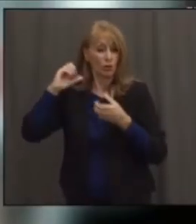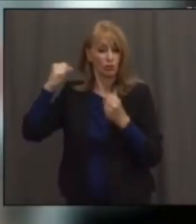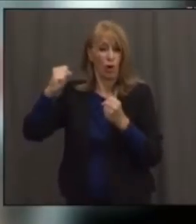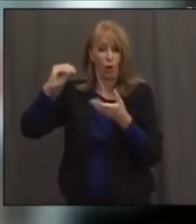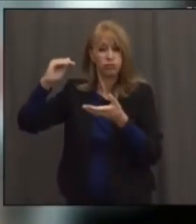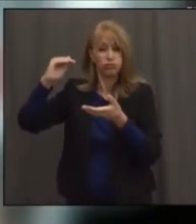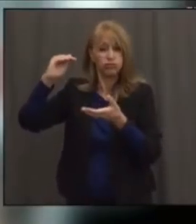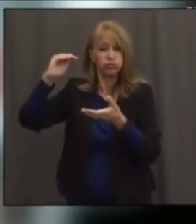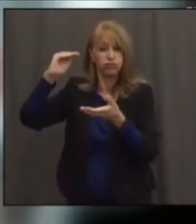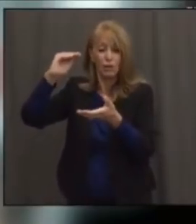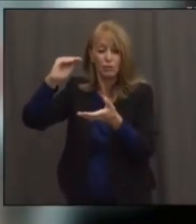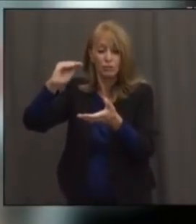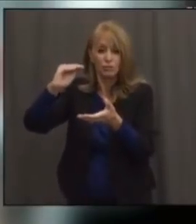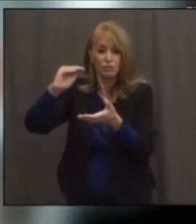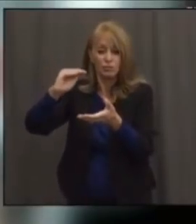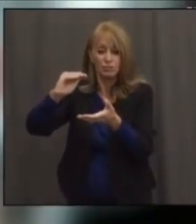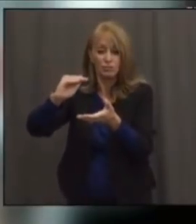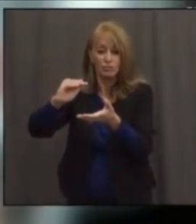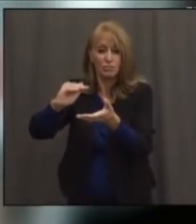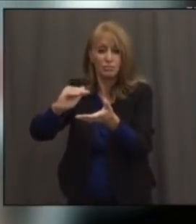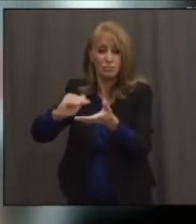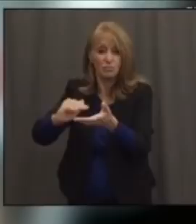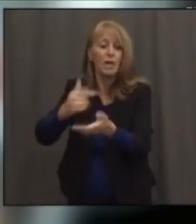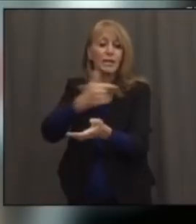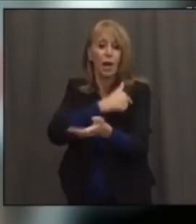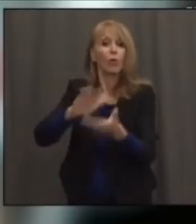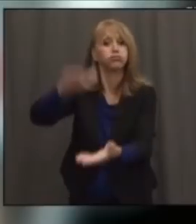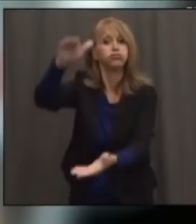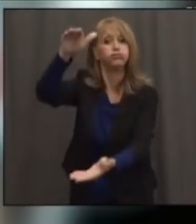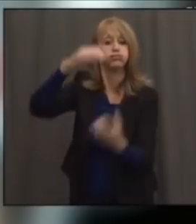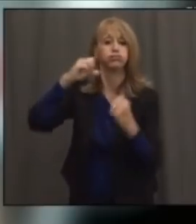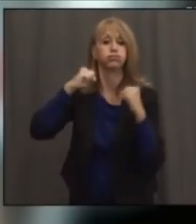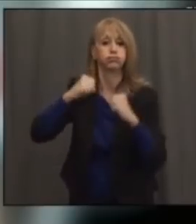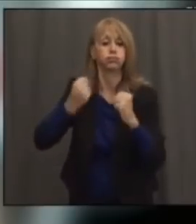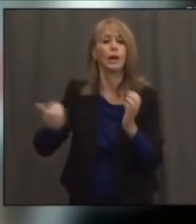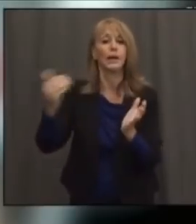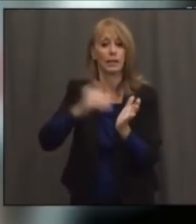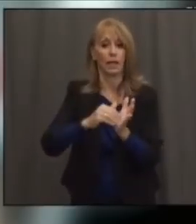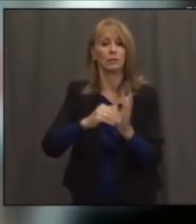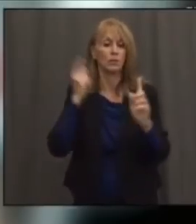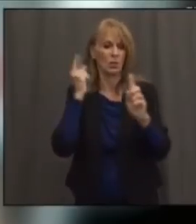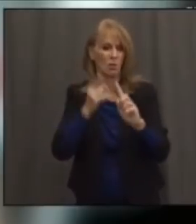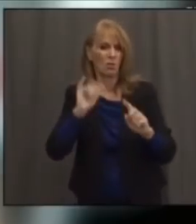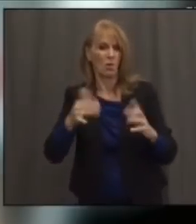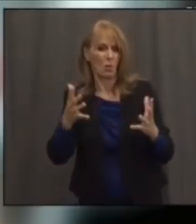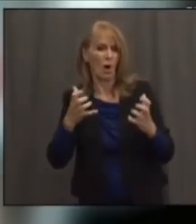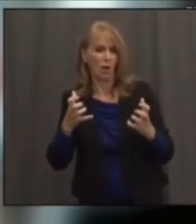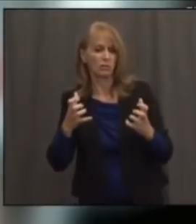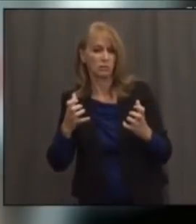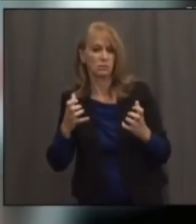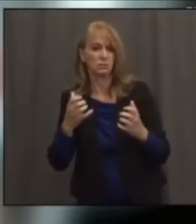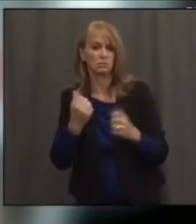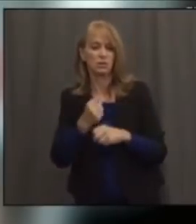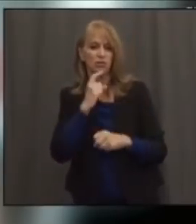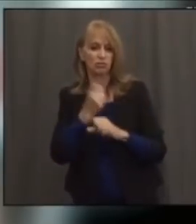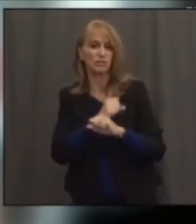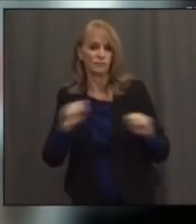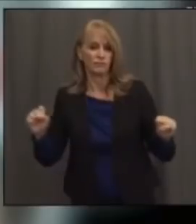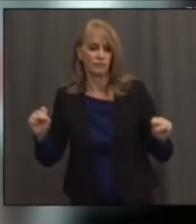a level of neutralizing antibodies that provide sufficient protection from infection. You want them to be above 50%